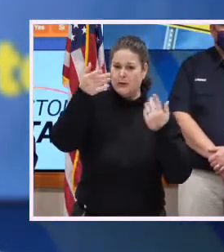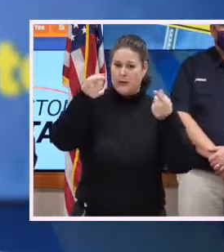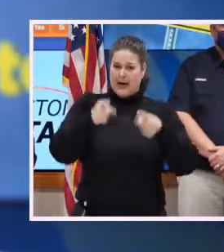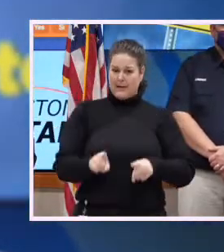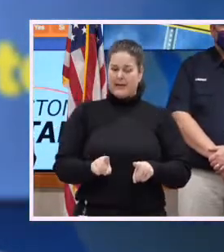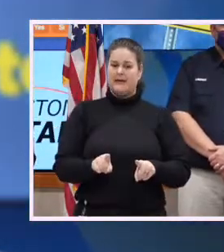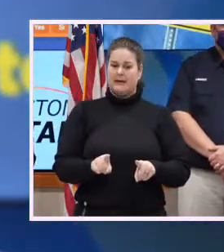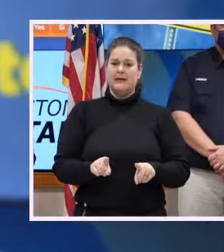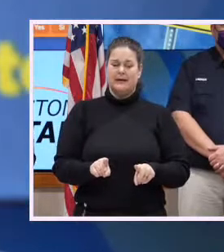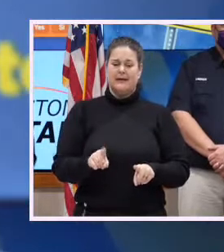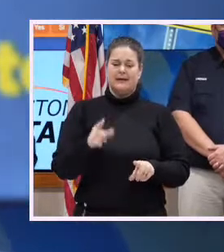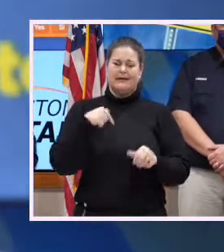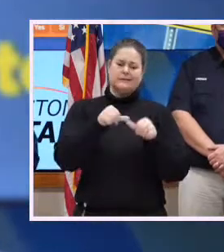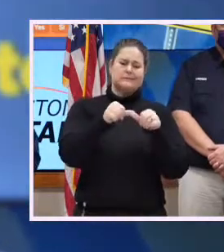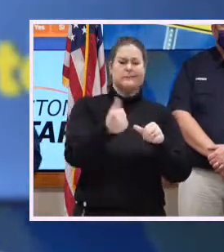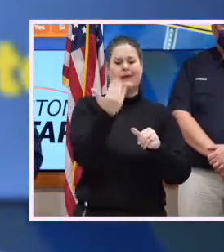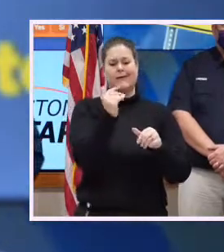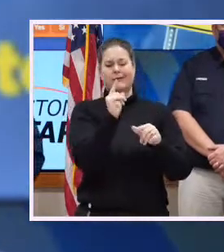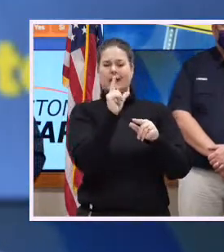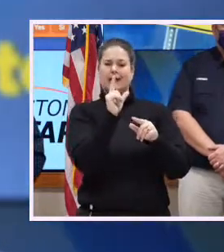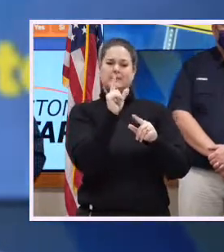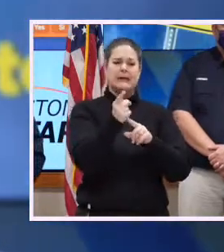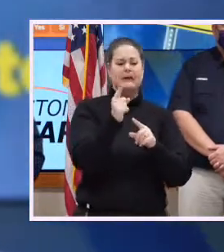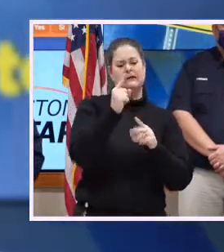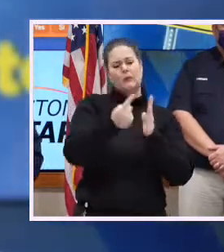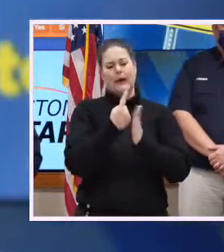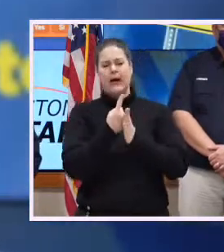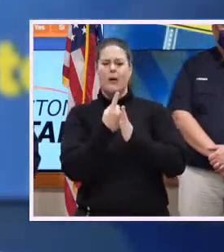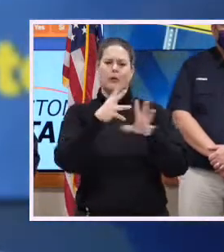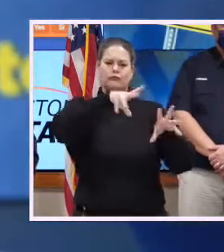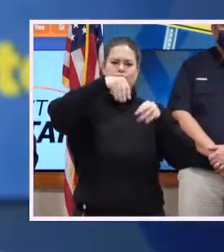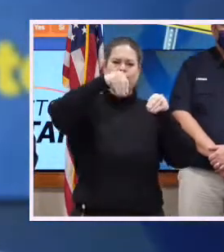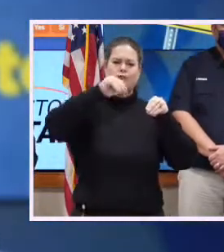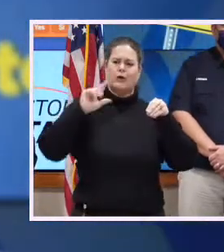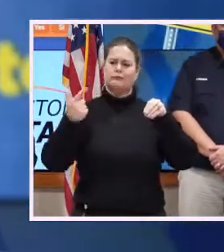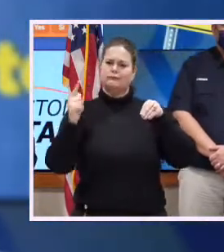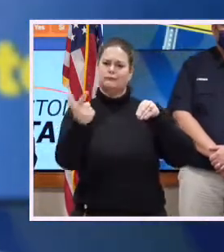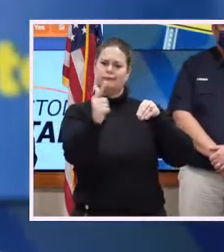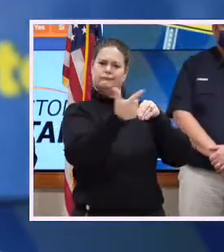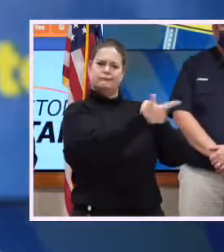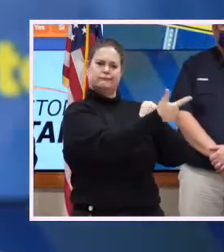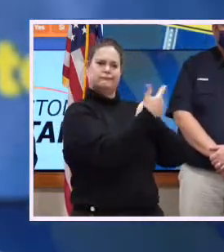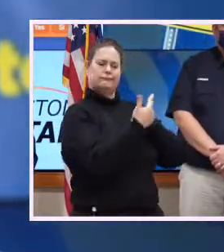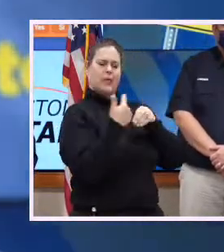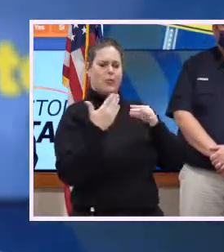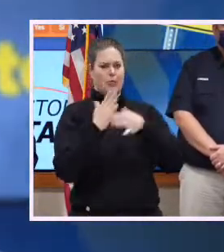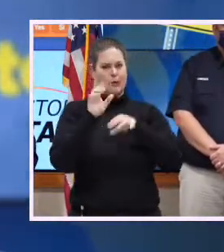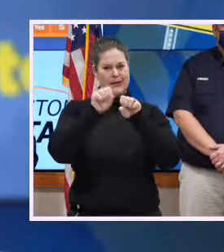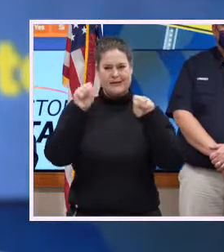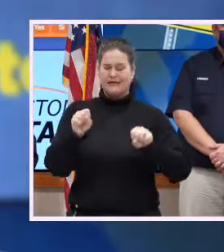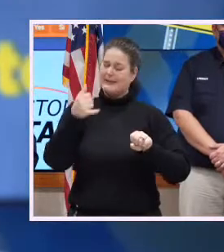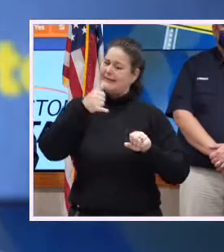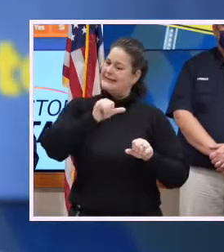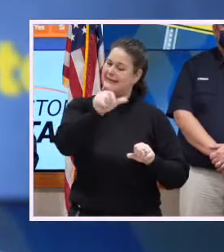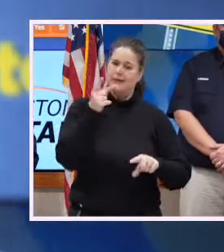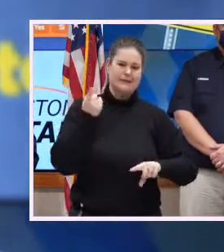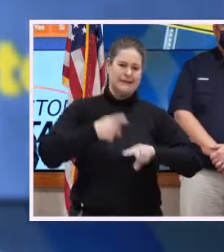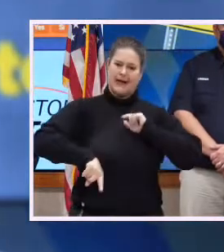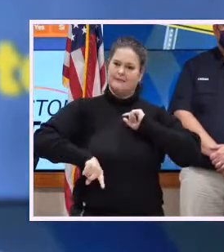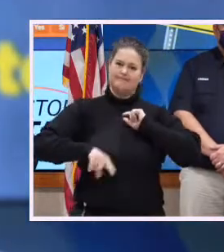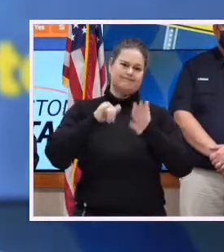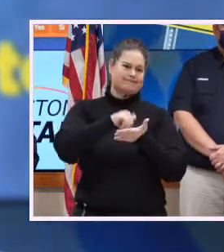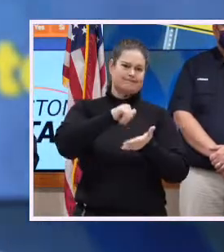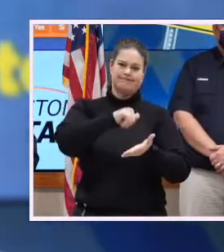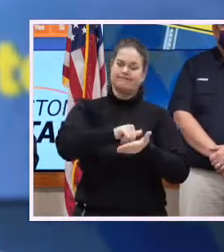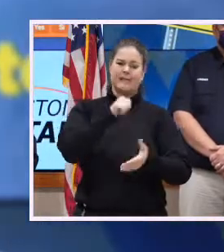event, where they last from 15 minutes to an hour and they rotate around our system. We still don't have the ability to do that. There's